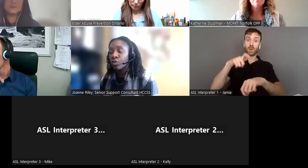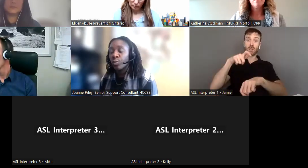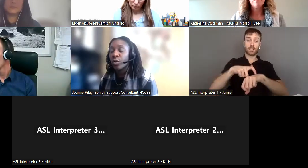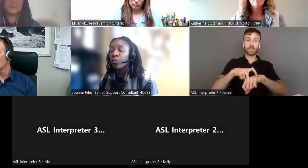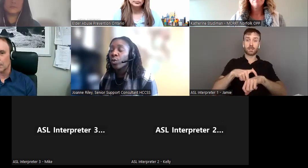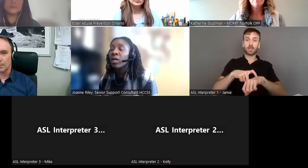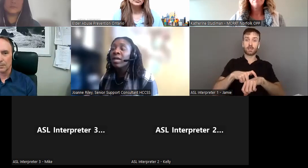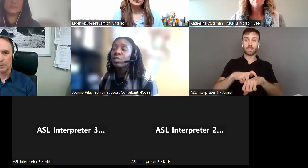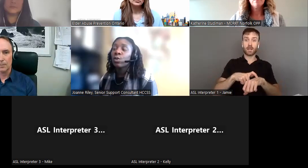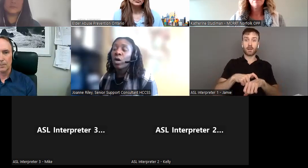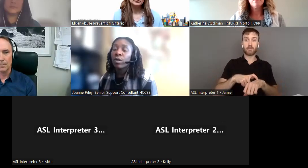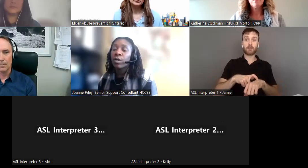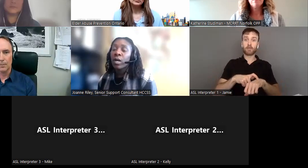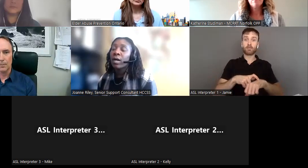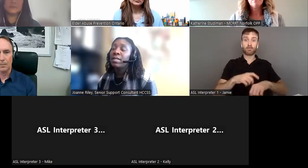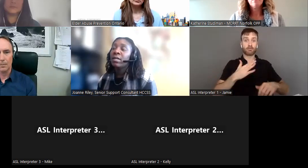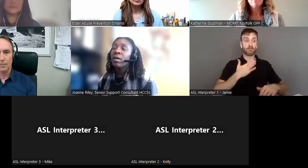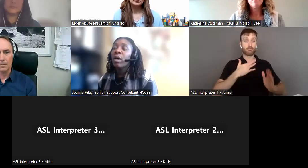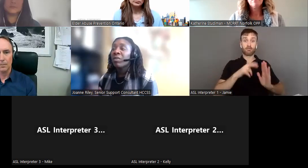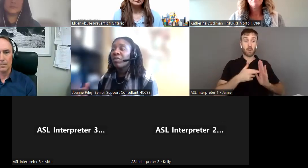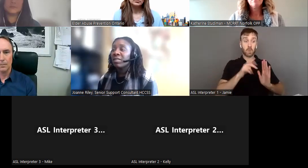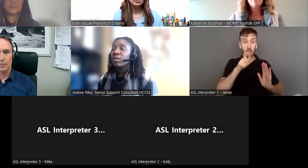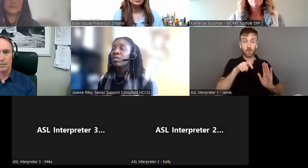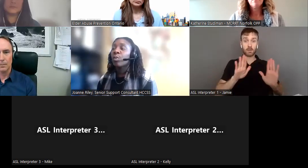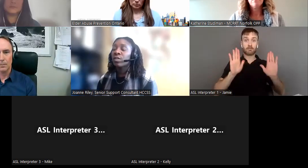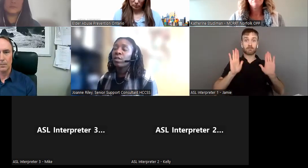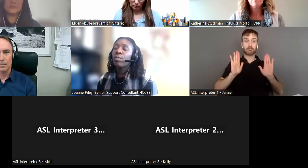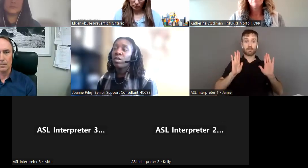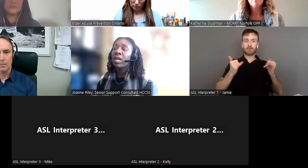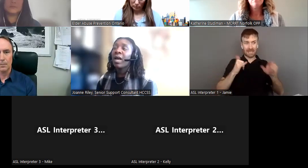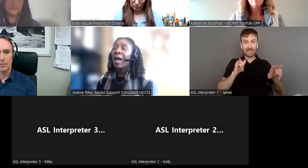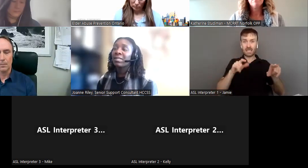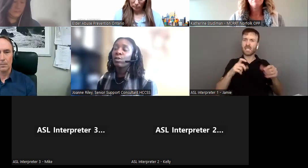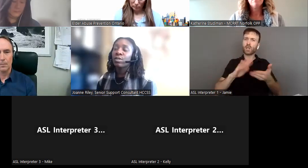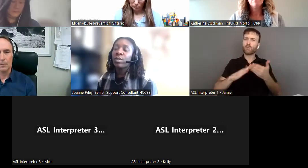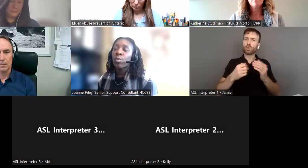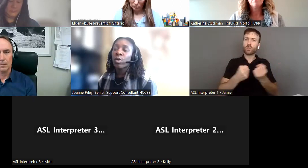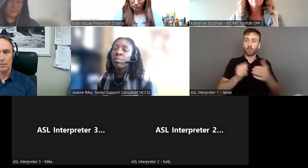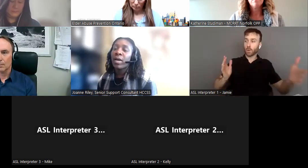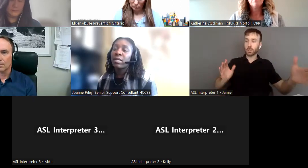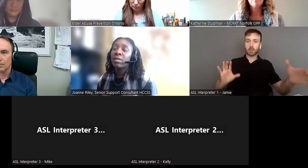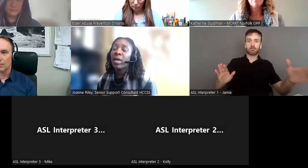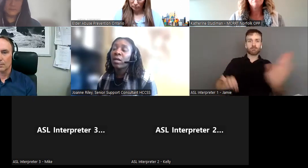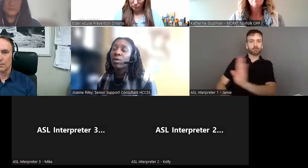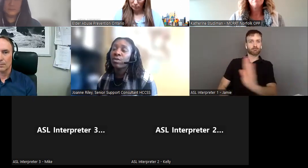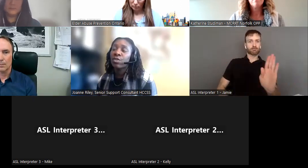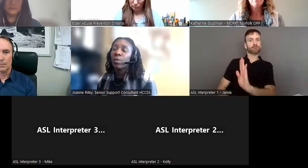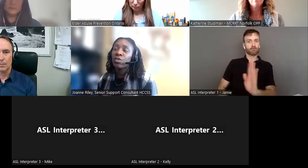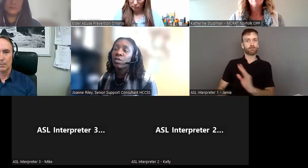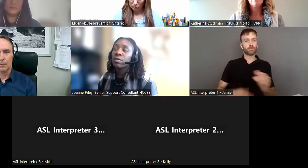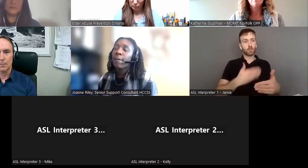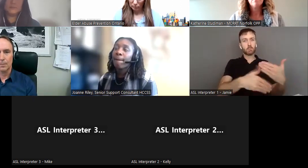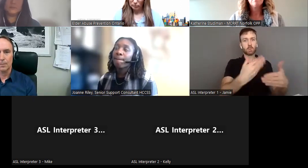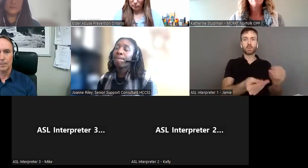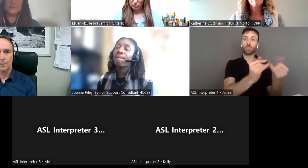senior support role is no longer needed, but then they still need supports in the community as they learn to be more independent, depending on what their